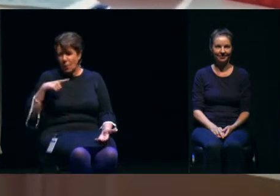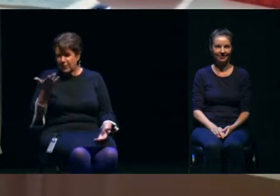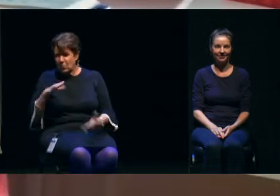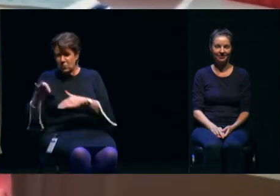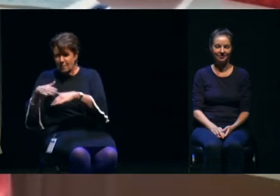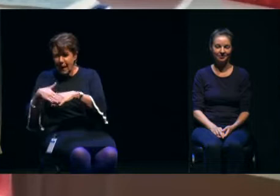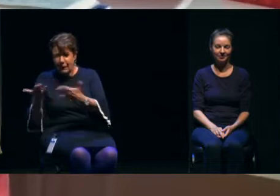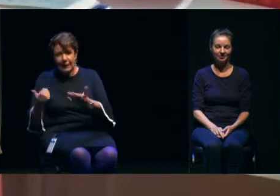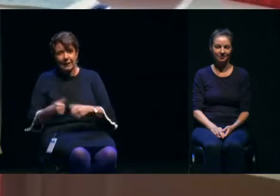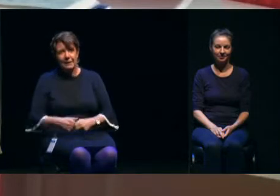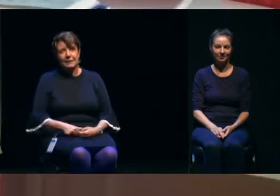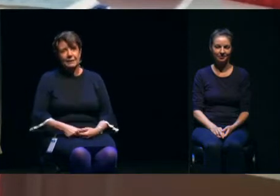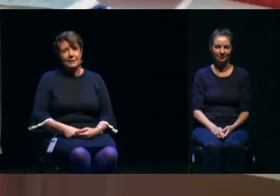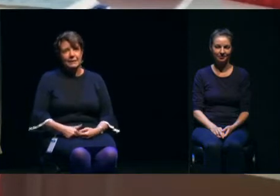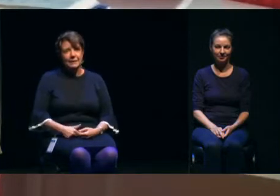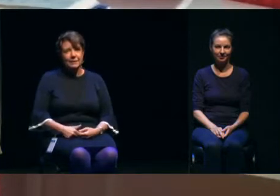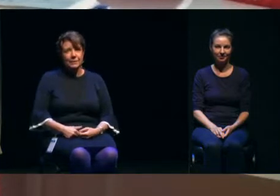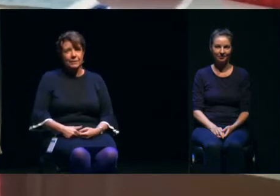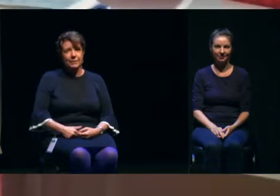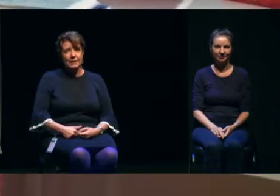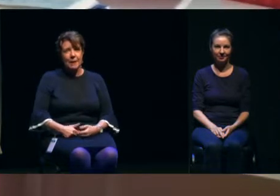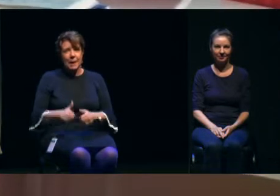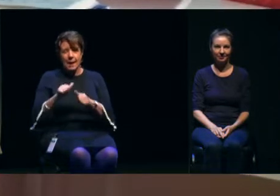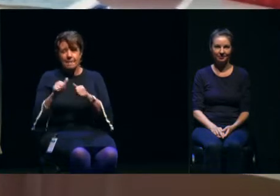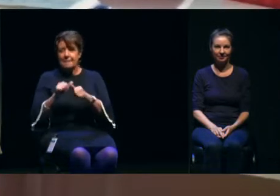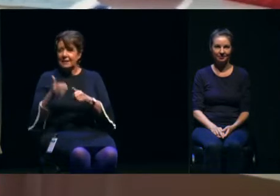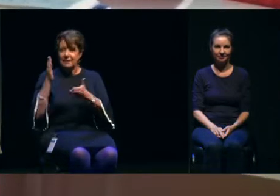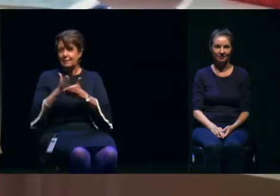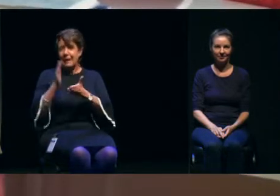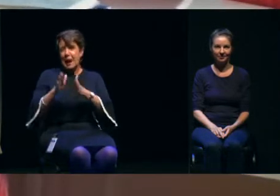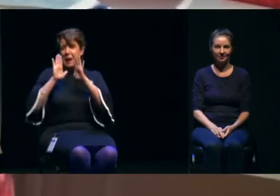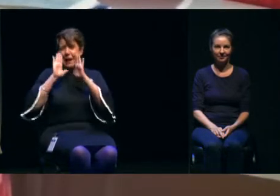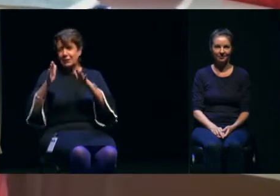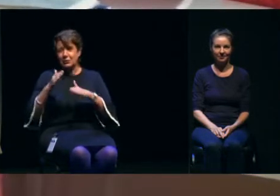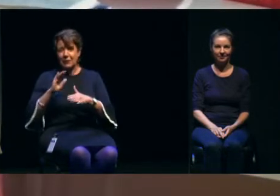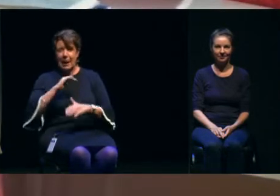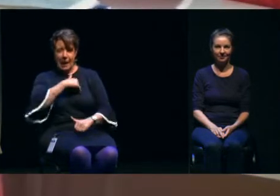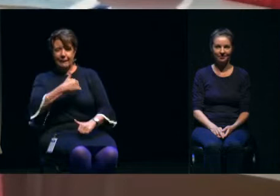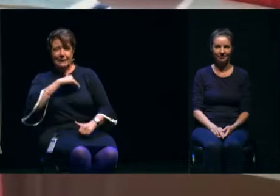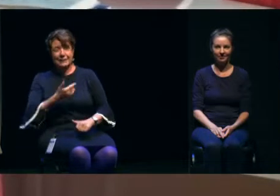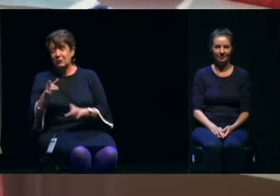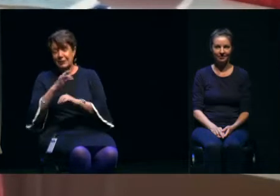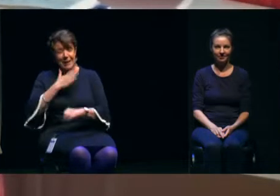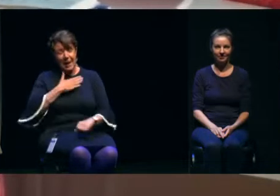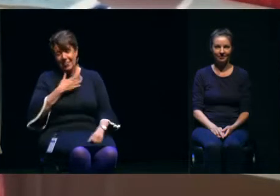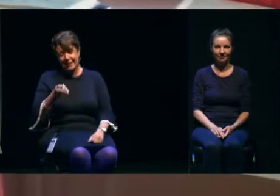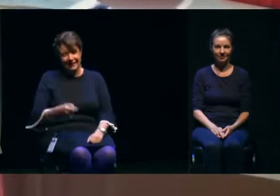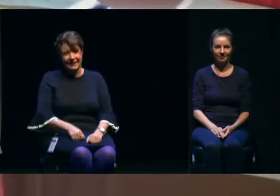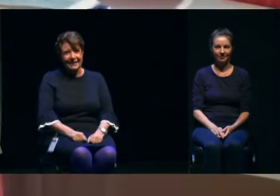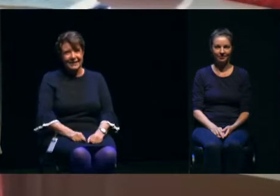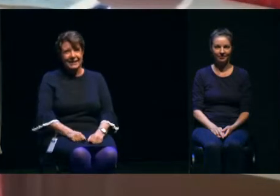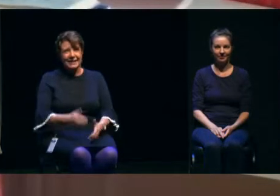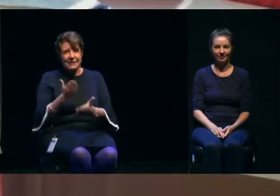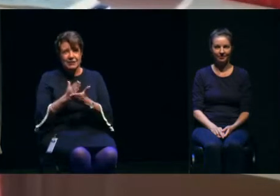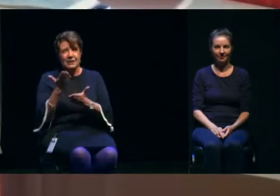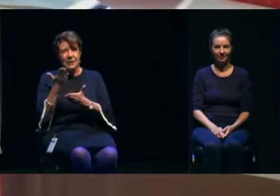marry? Wouldn't it be better to be just legendary lovers? No, she didn't like that. She really wanted to have